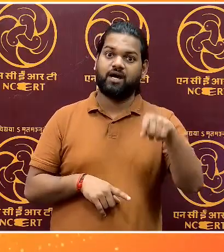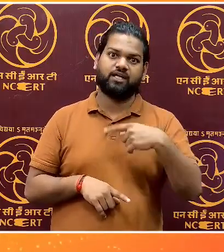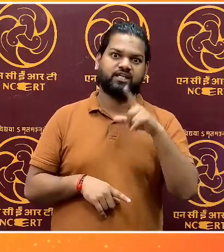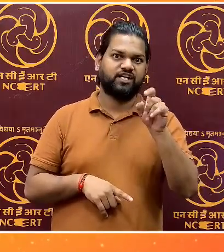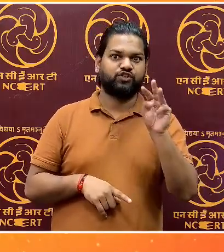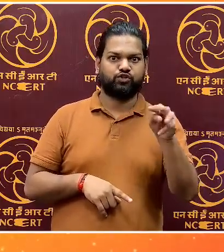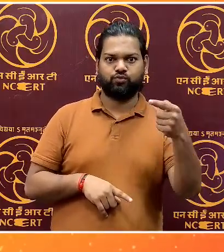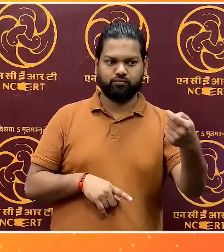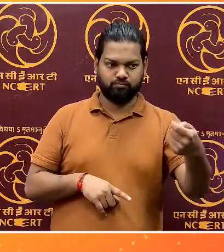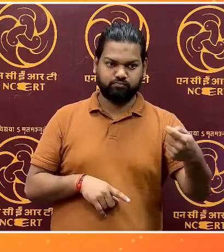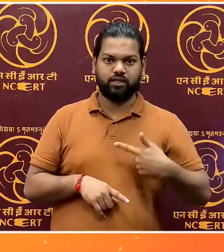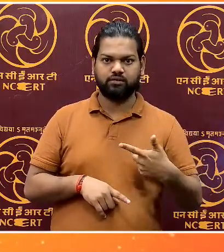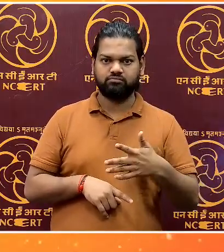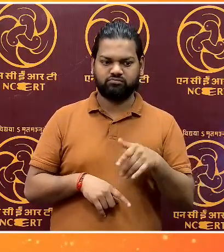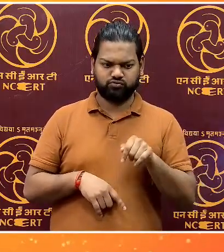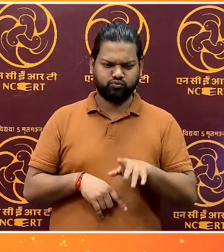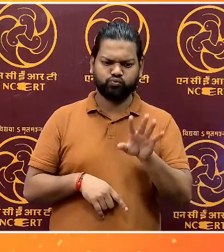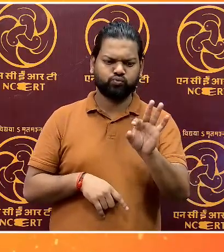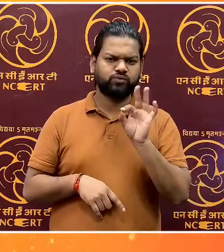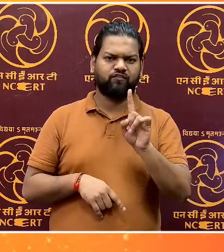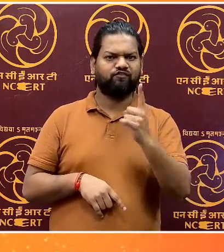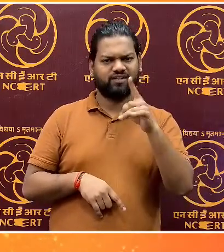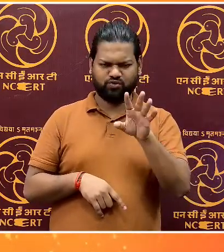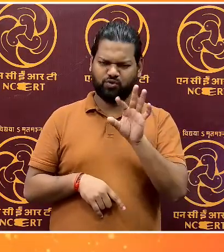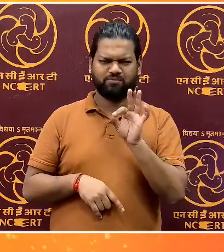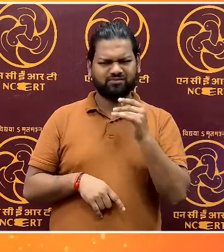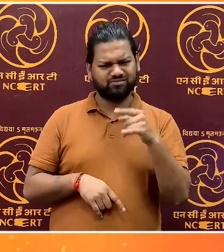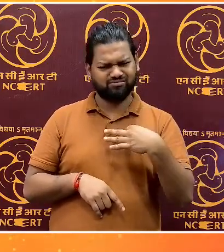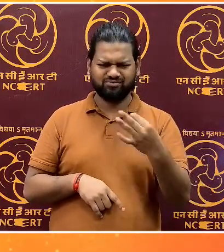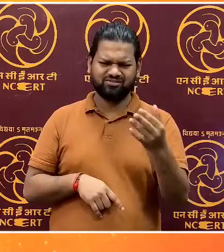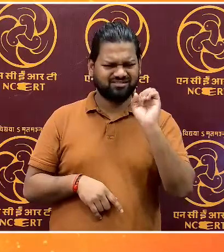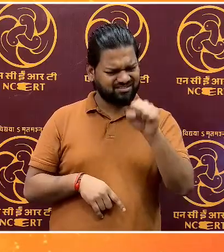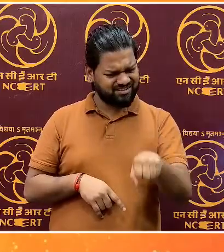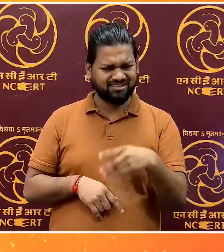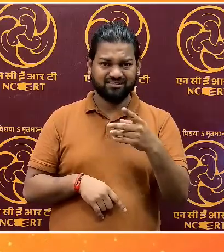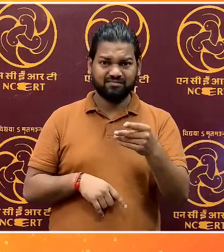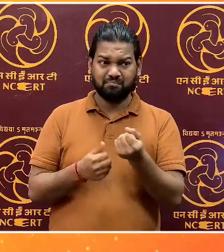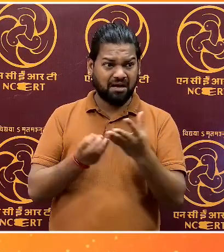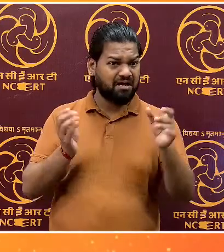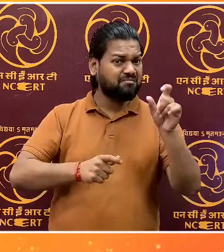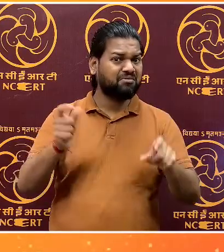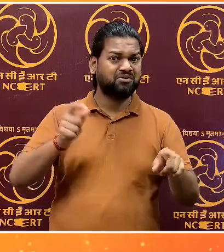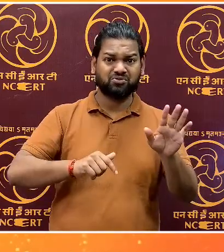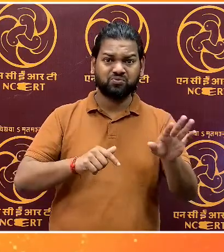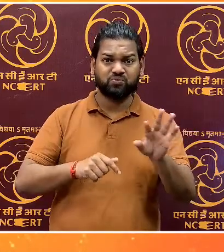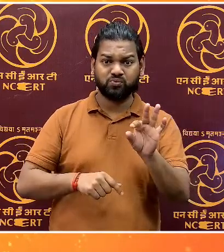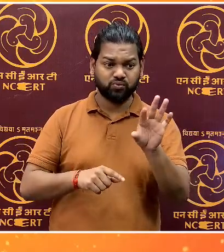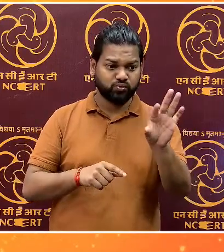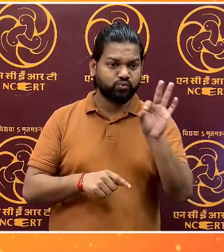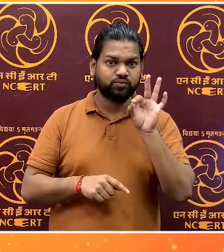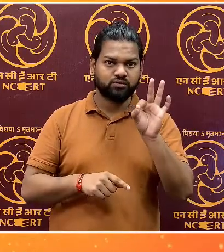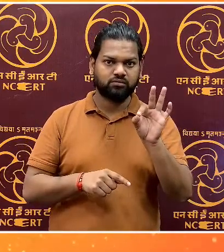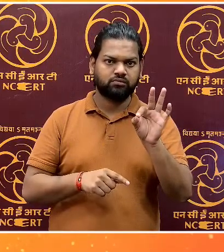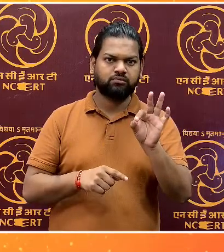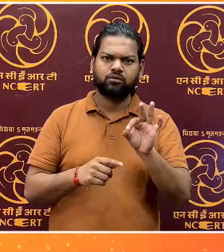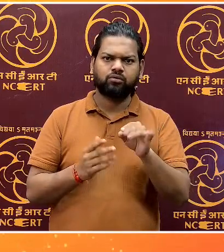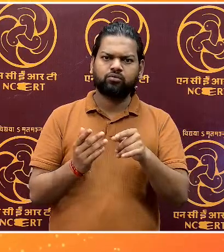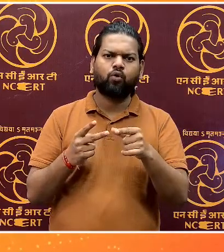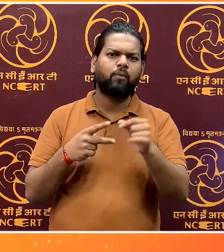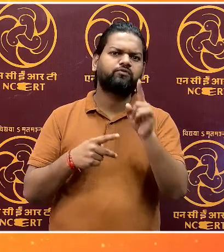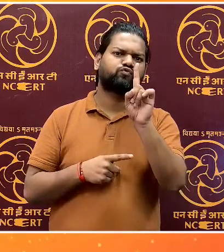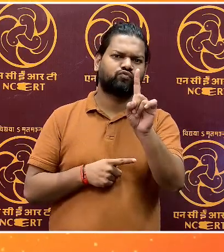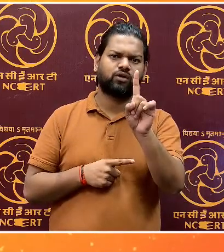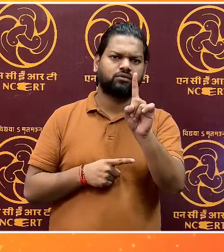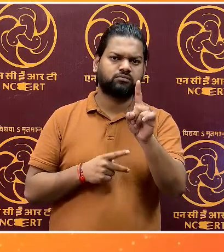which option will you choose? I think I'll choose first option, sir. Obviously, the majority of the students, in fact, you as well, will go for option one. Right. That's